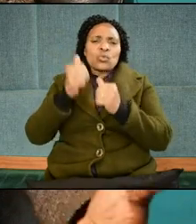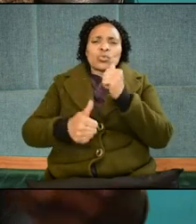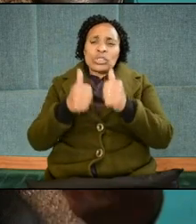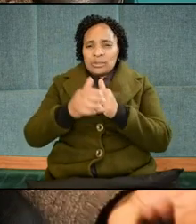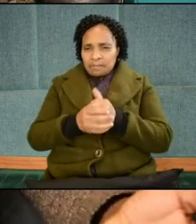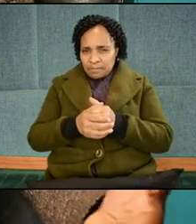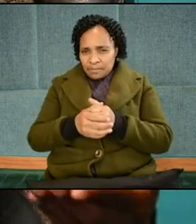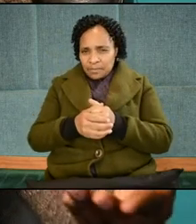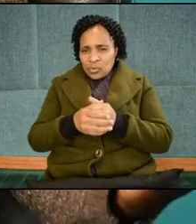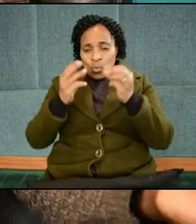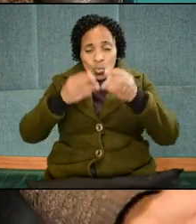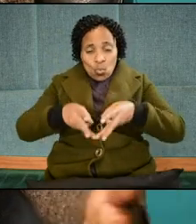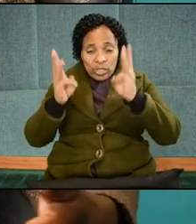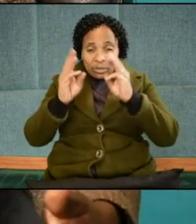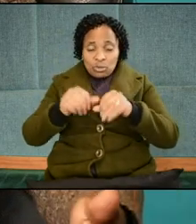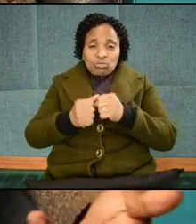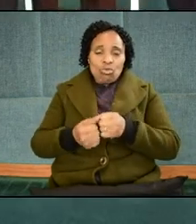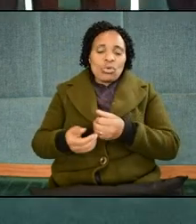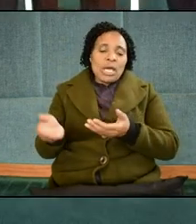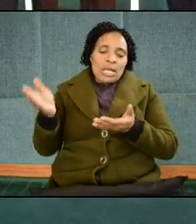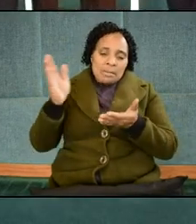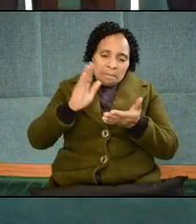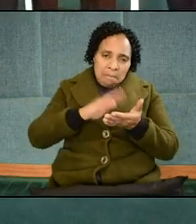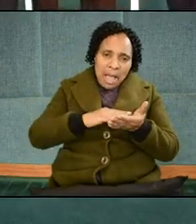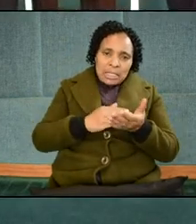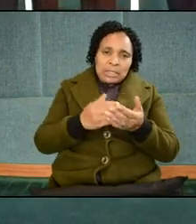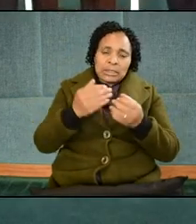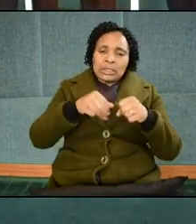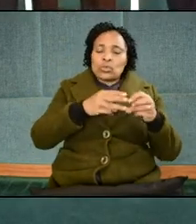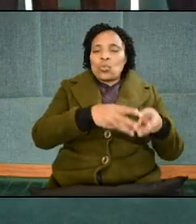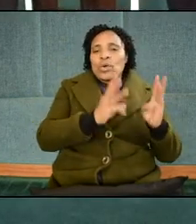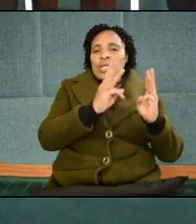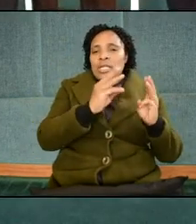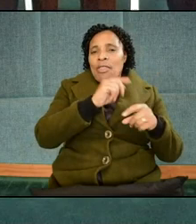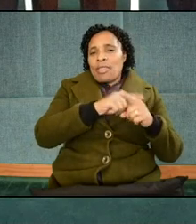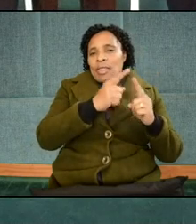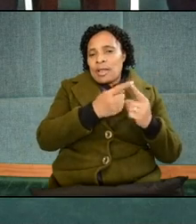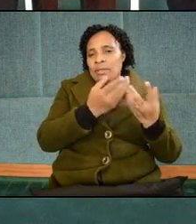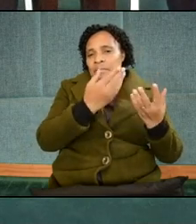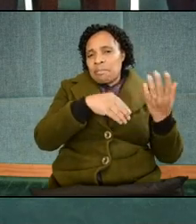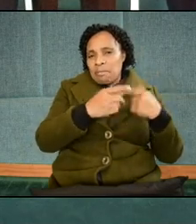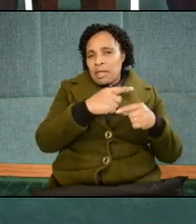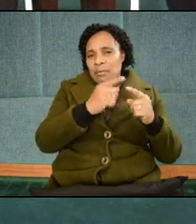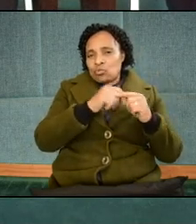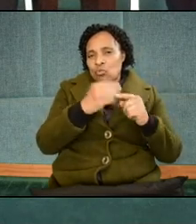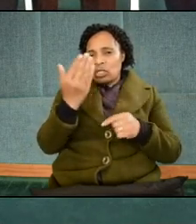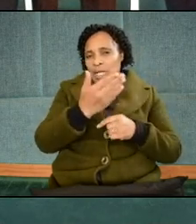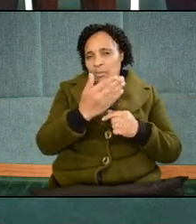you think are the ways we can replace some of these things with? Tisha Bridget, and then you can get to Salmon.